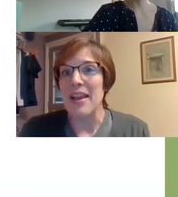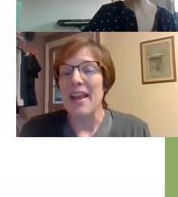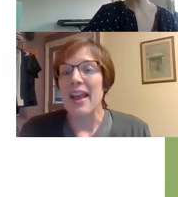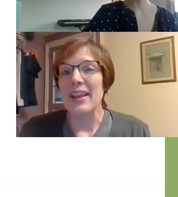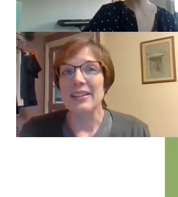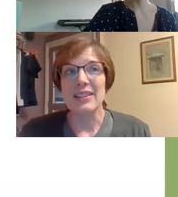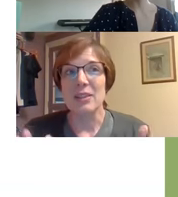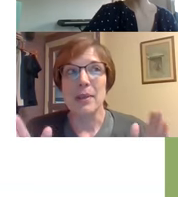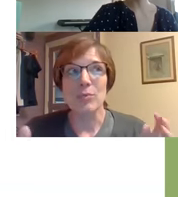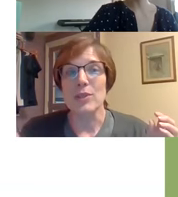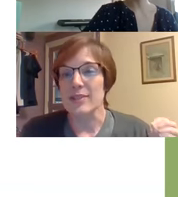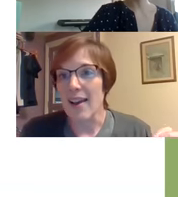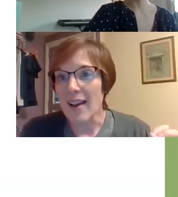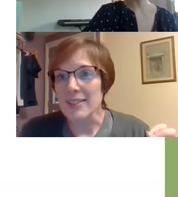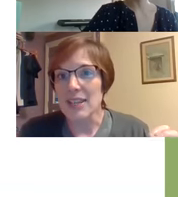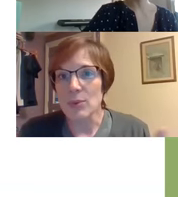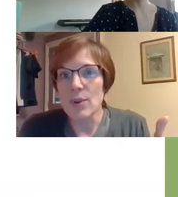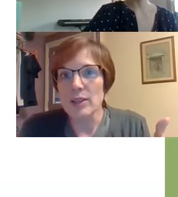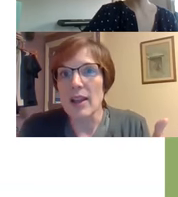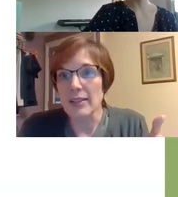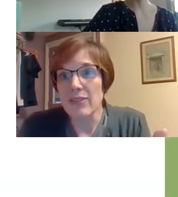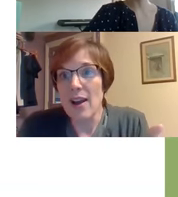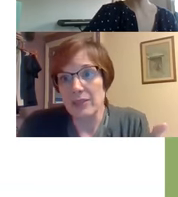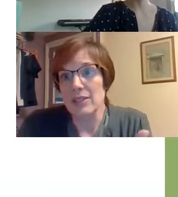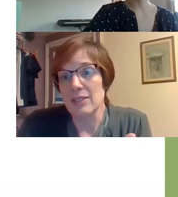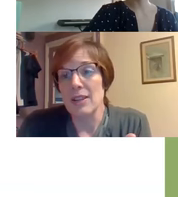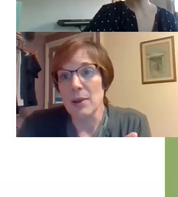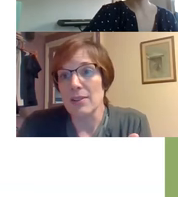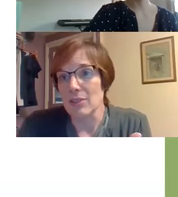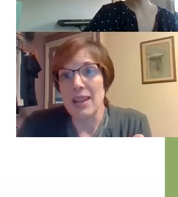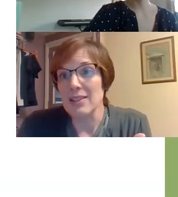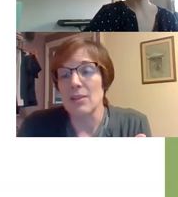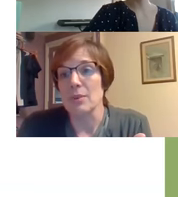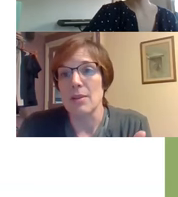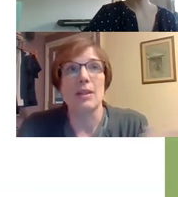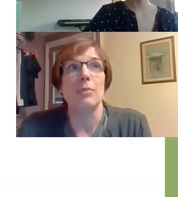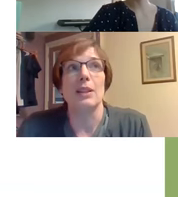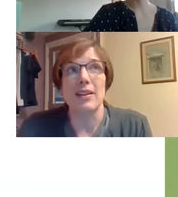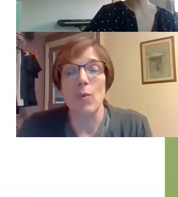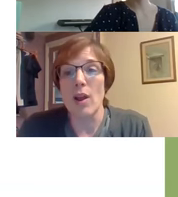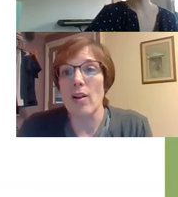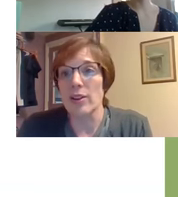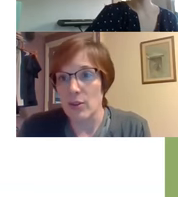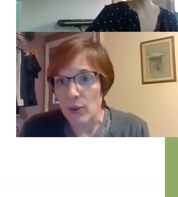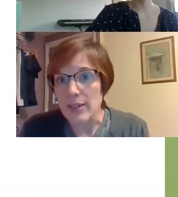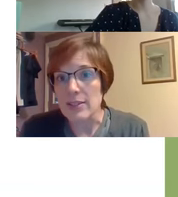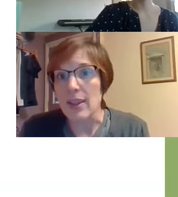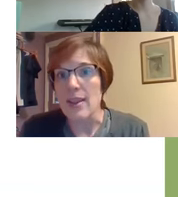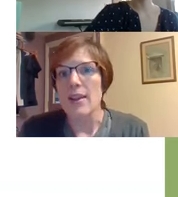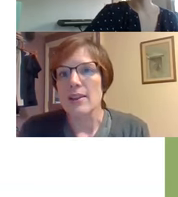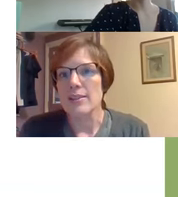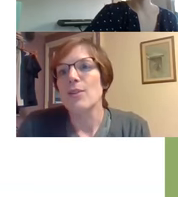run, and the man was nuts. He would run like 5 to 10 miles a day. Sometimes I'd be like, what, are you